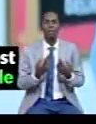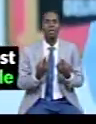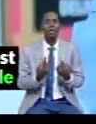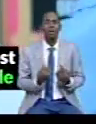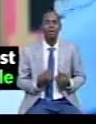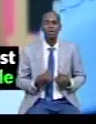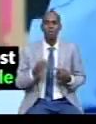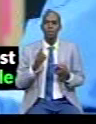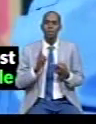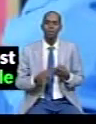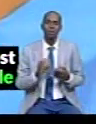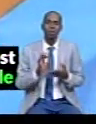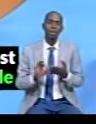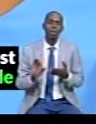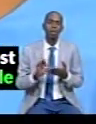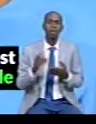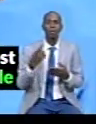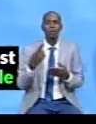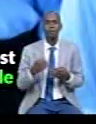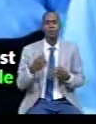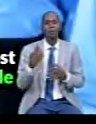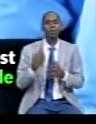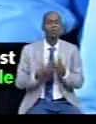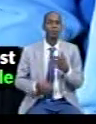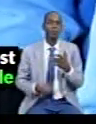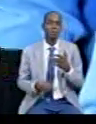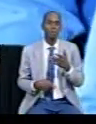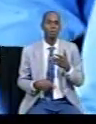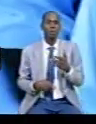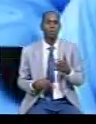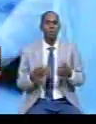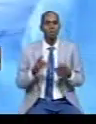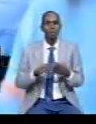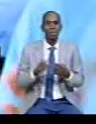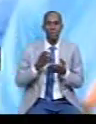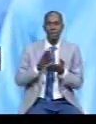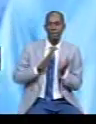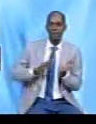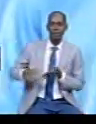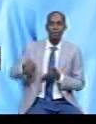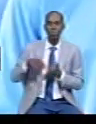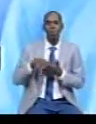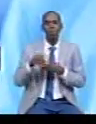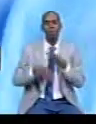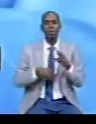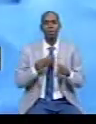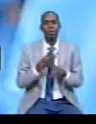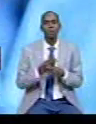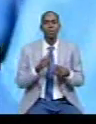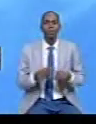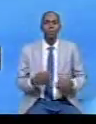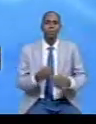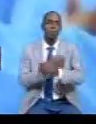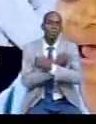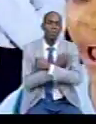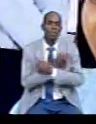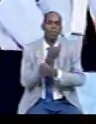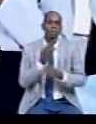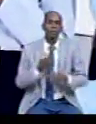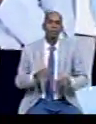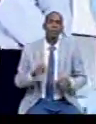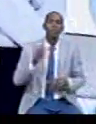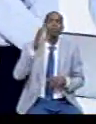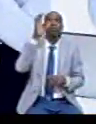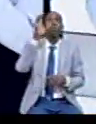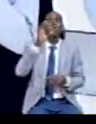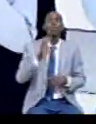has come to count the cost, to reject this world, to